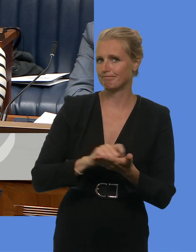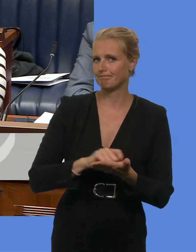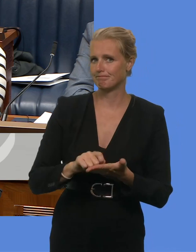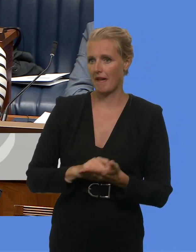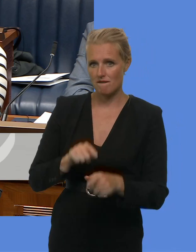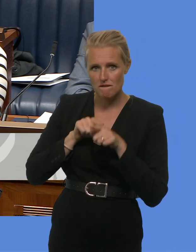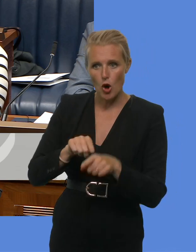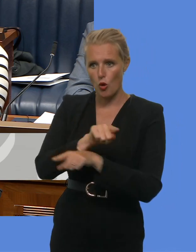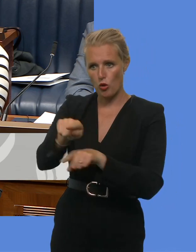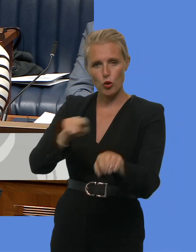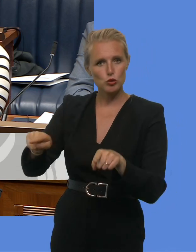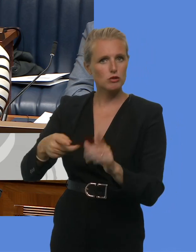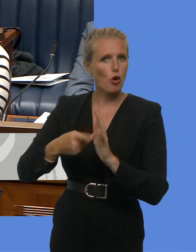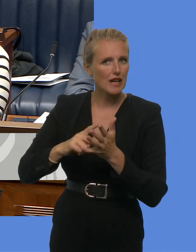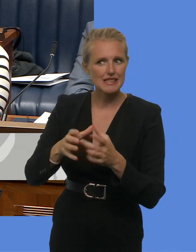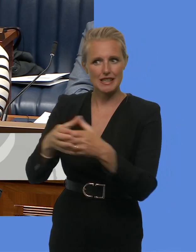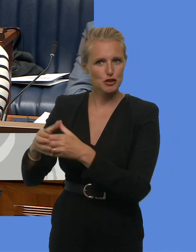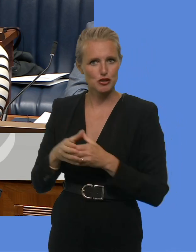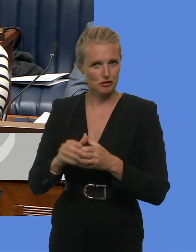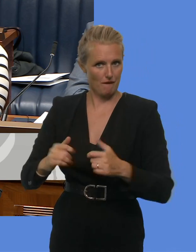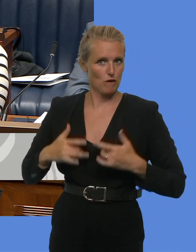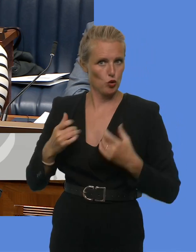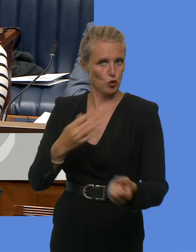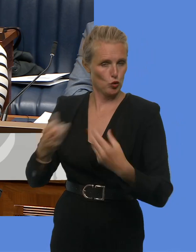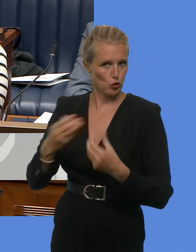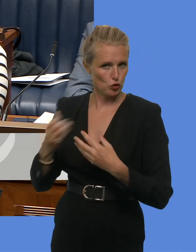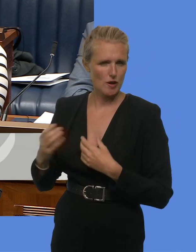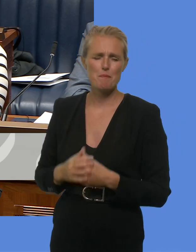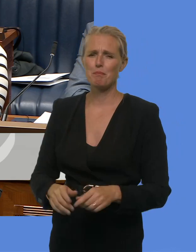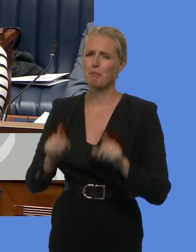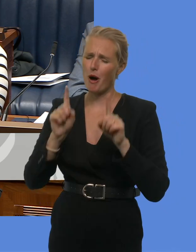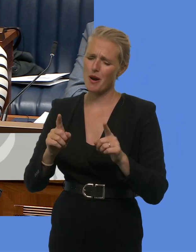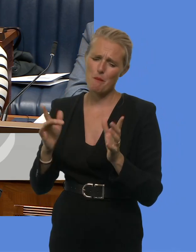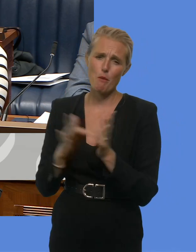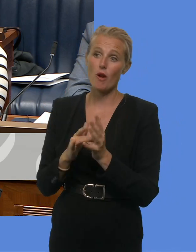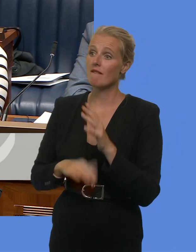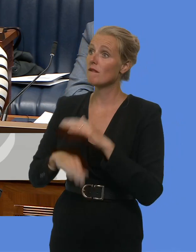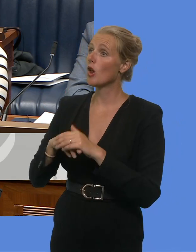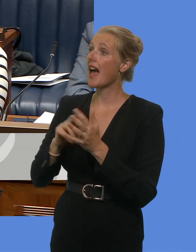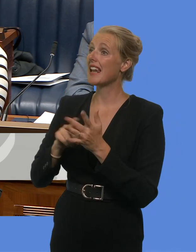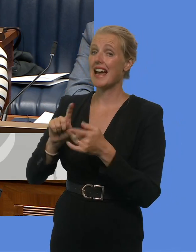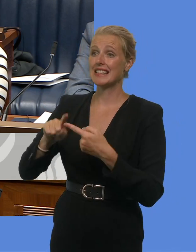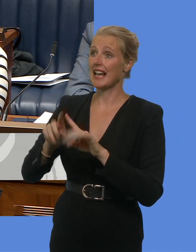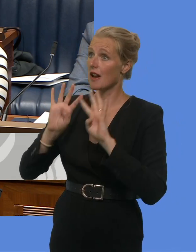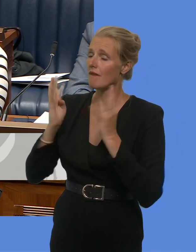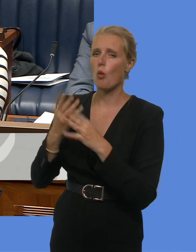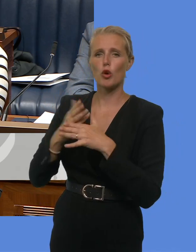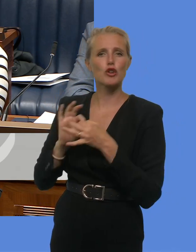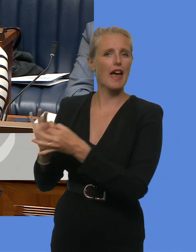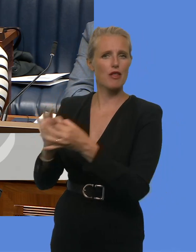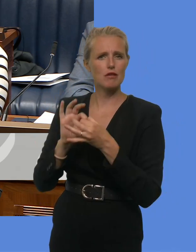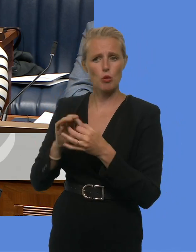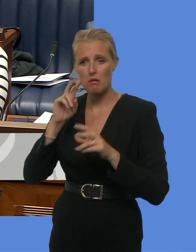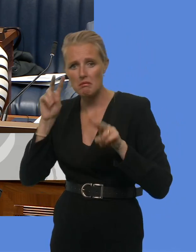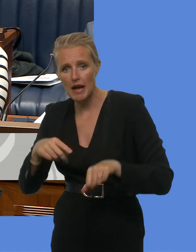are going to deliver, we need to work right across the Northern Ireland Executive to do so. And we will be looking to the committees, and we'll be looking to